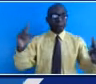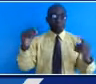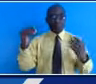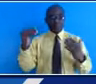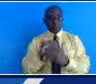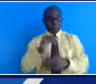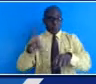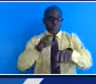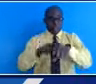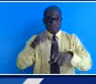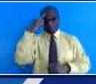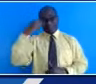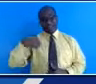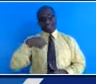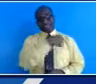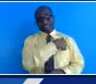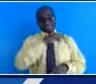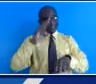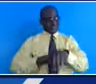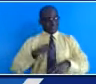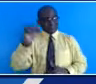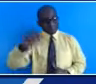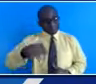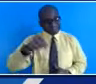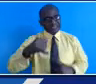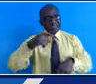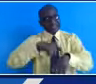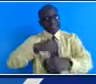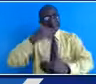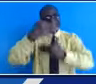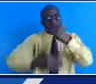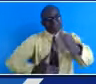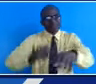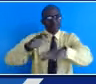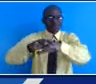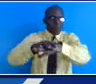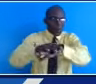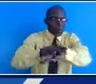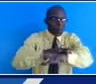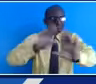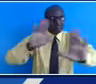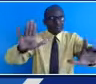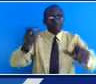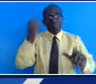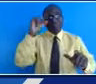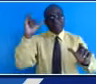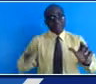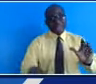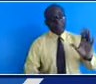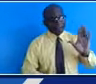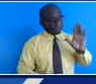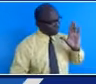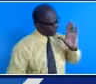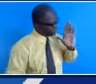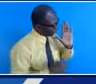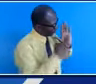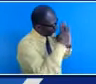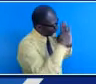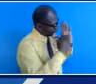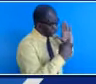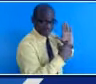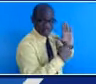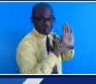go slowly and understand that everyone understands that we're all going through this for the first time, and that there'll be